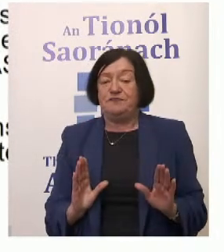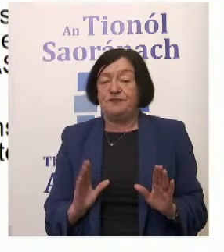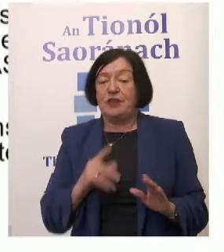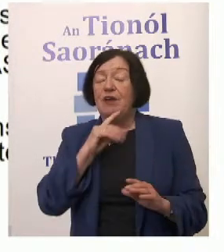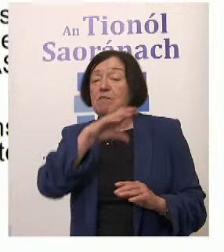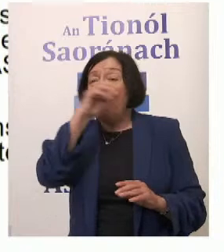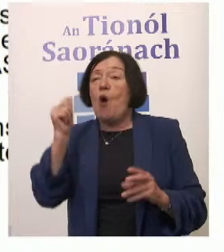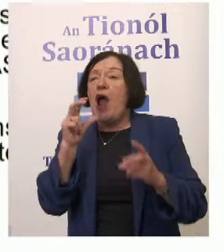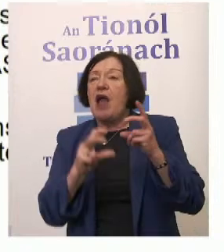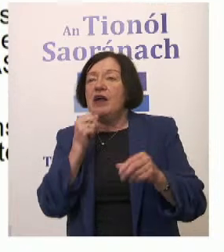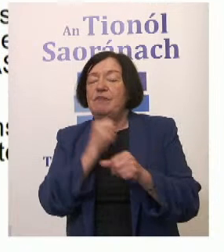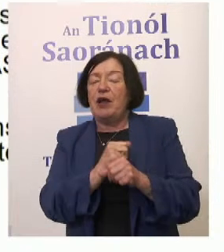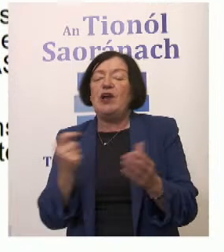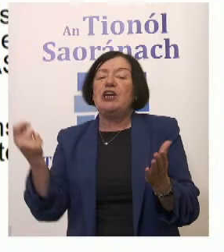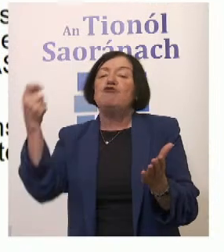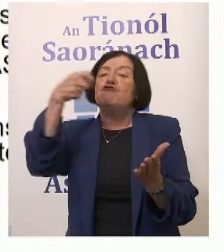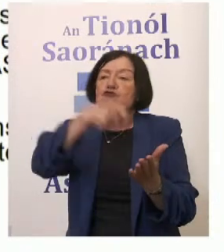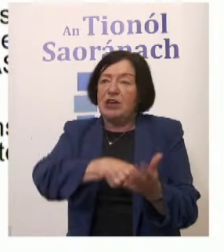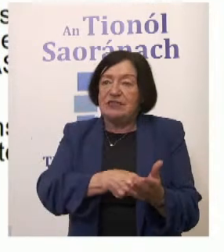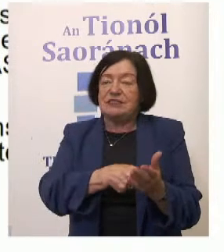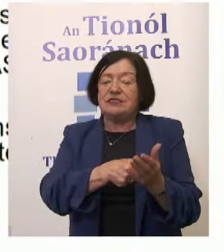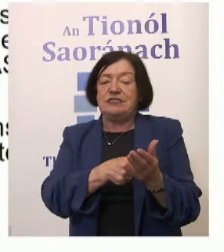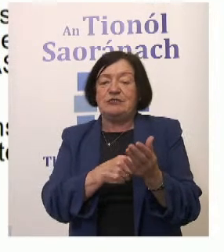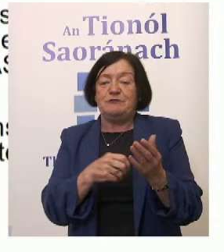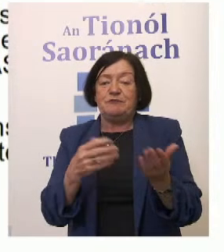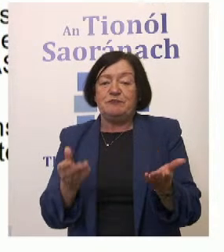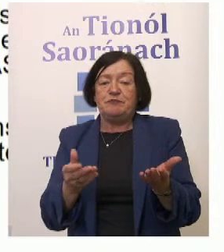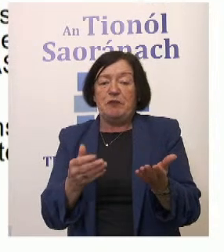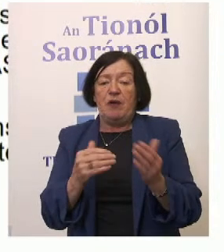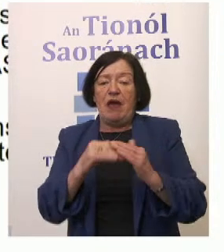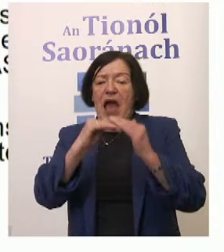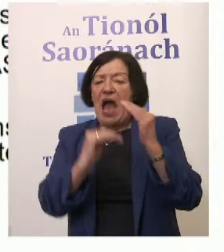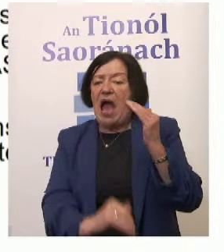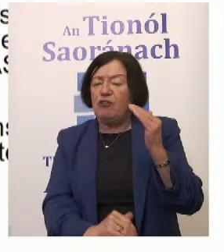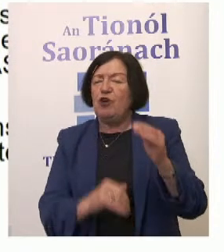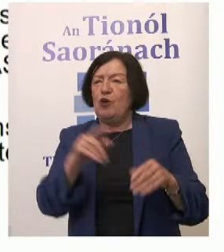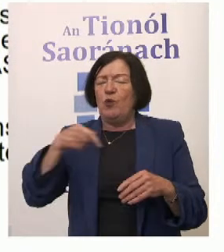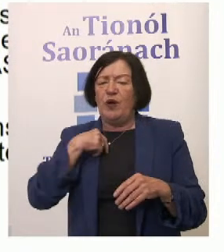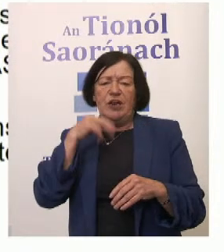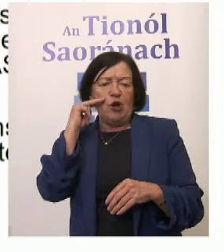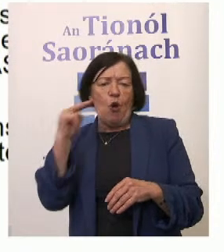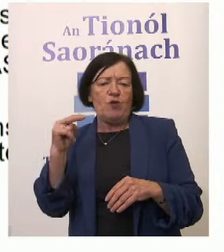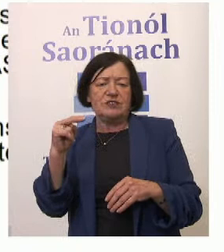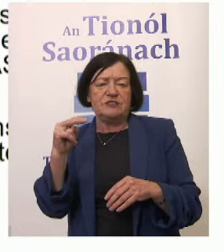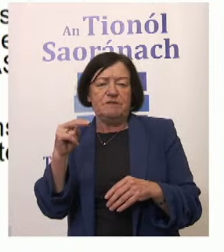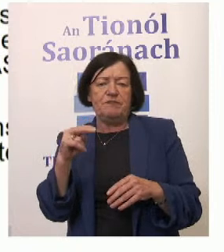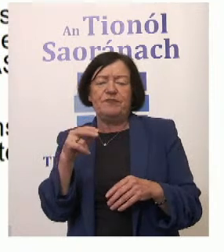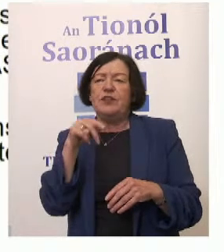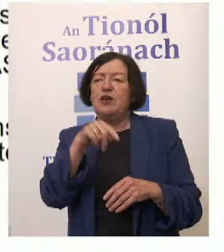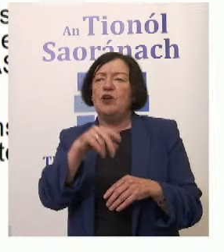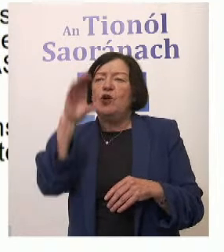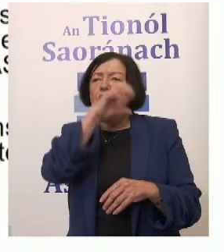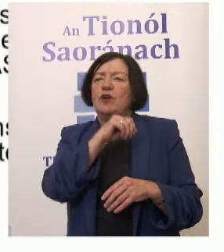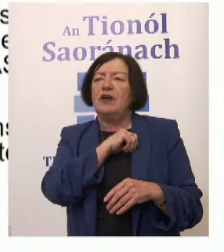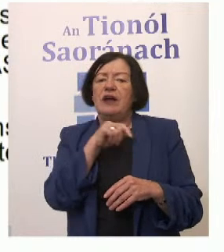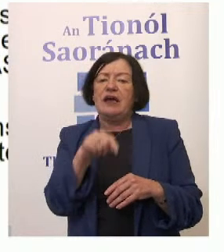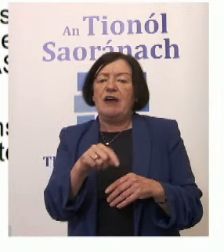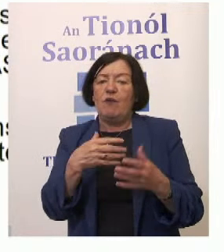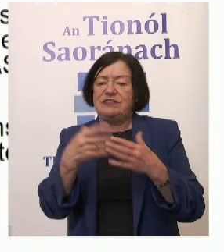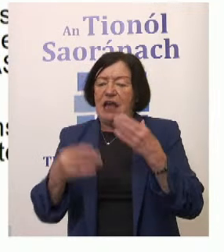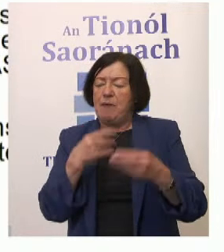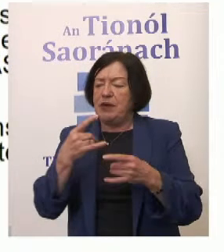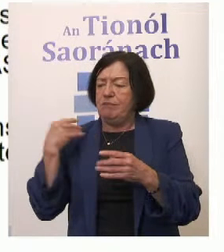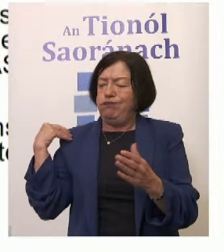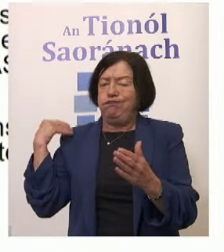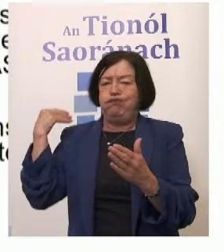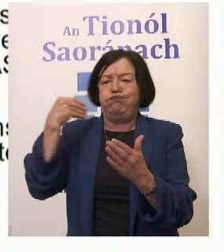Most of the argument is about increased aggregation, if you like. We notice, if you look at the trend of